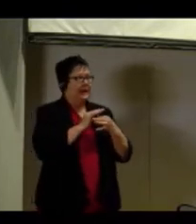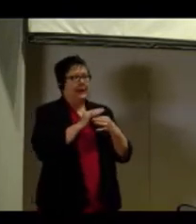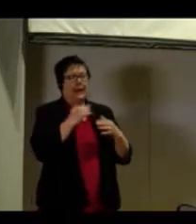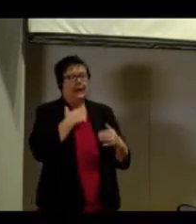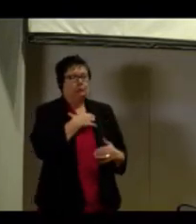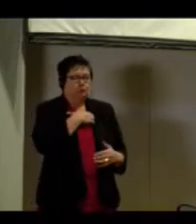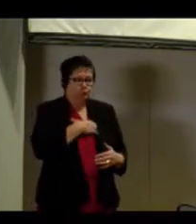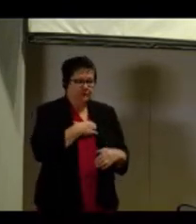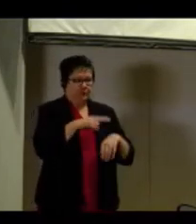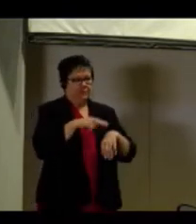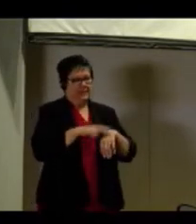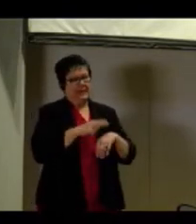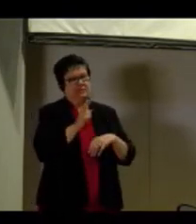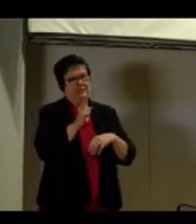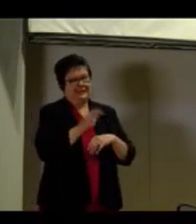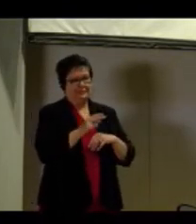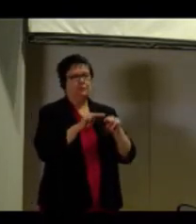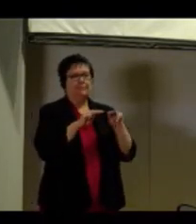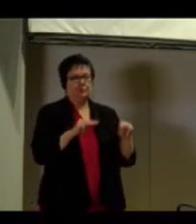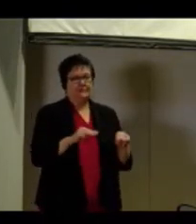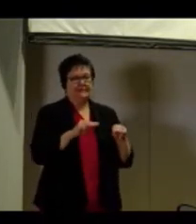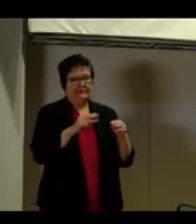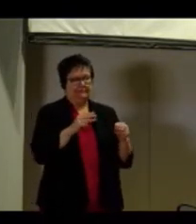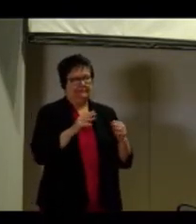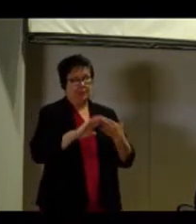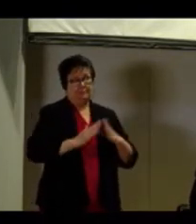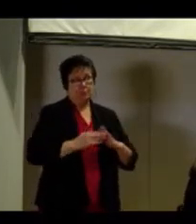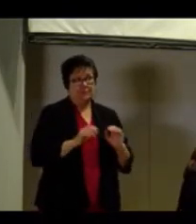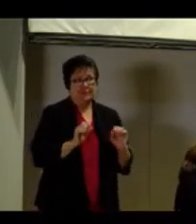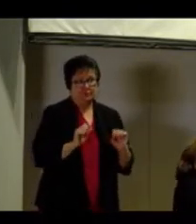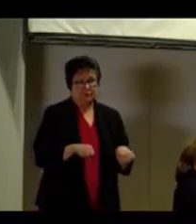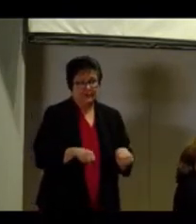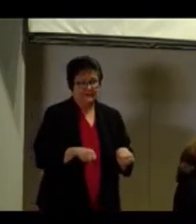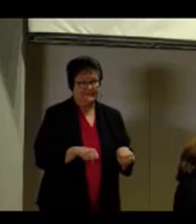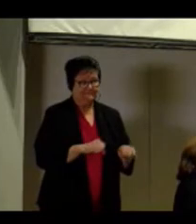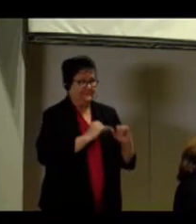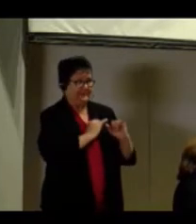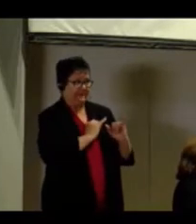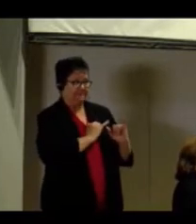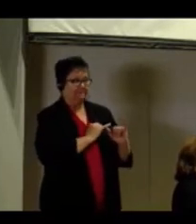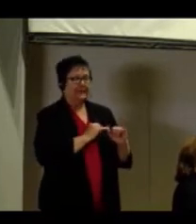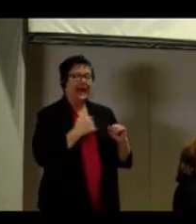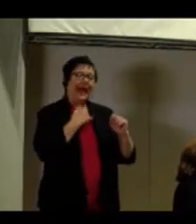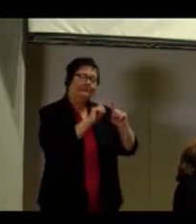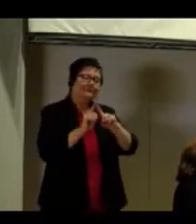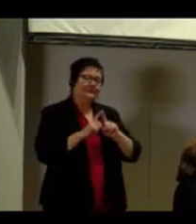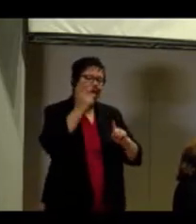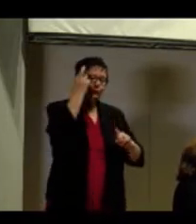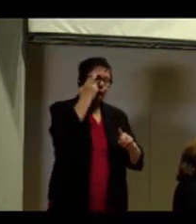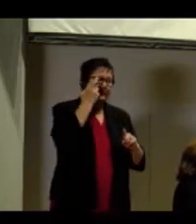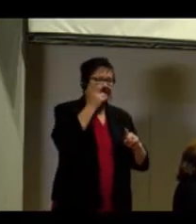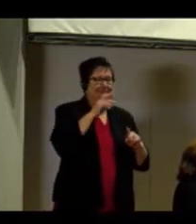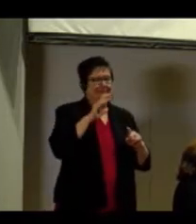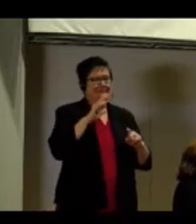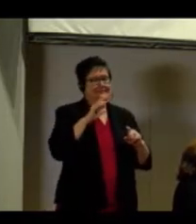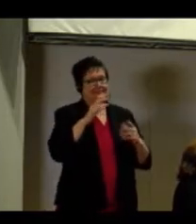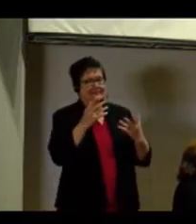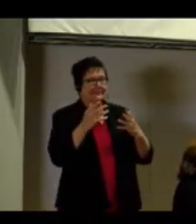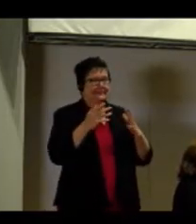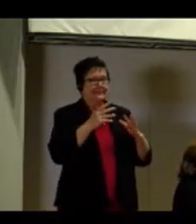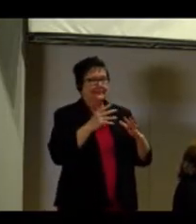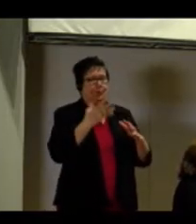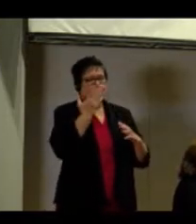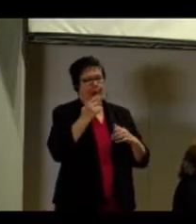Natural History Museum community could. And there's a variety of reasons in that ecosystem why that's